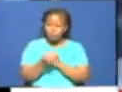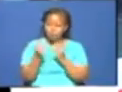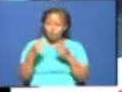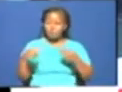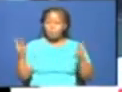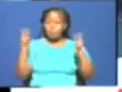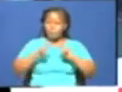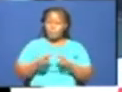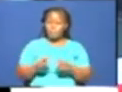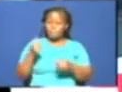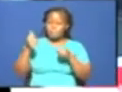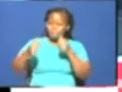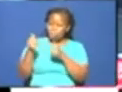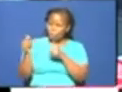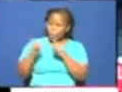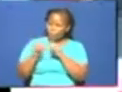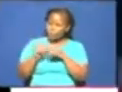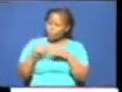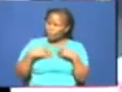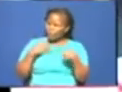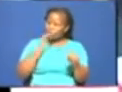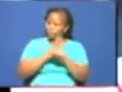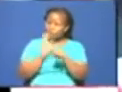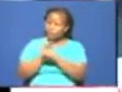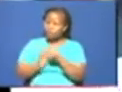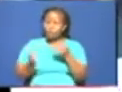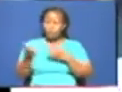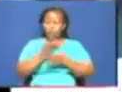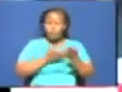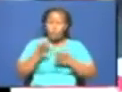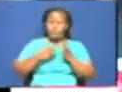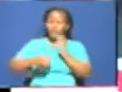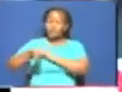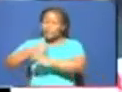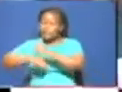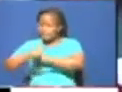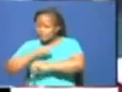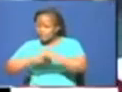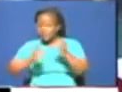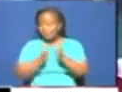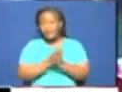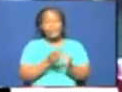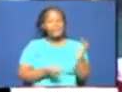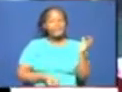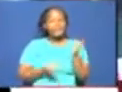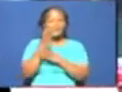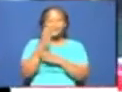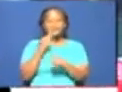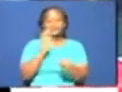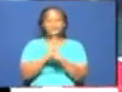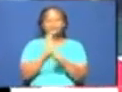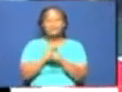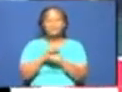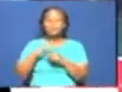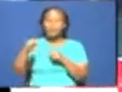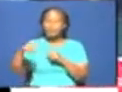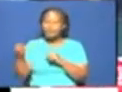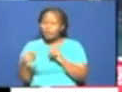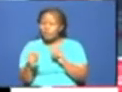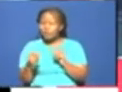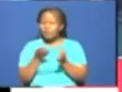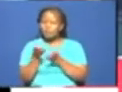trigger massive economic activity and create thousands of localized small-scale